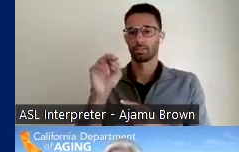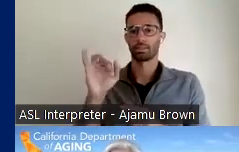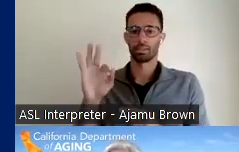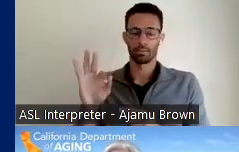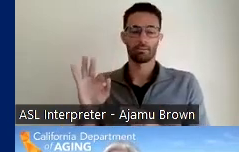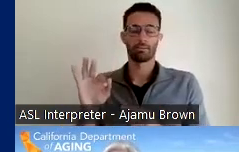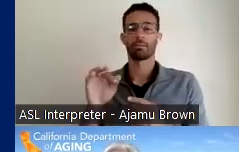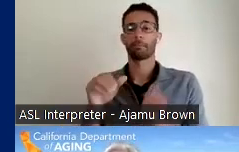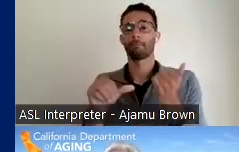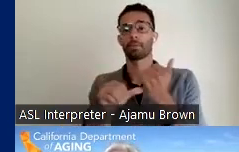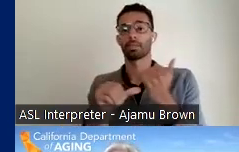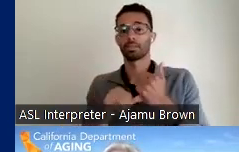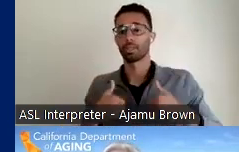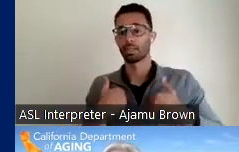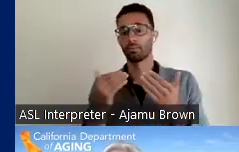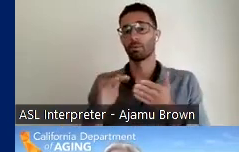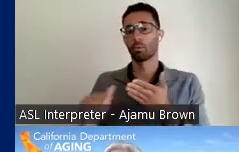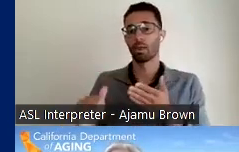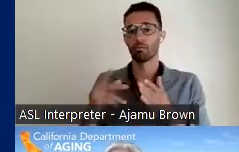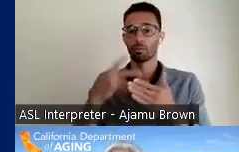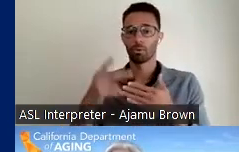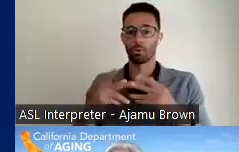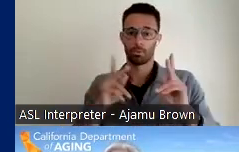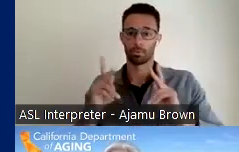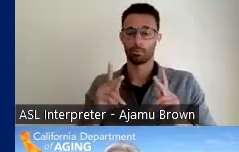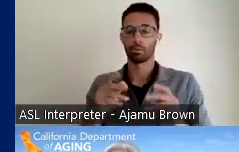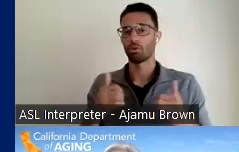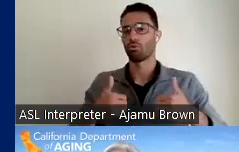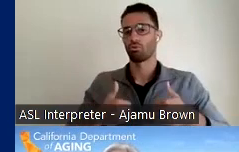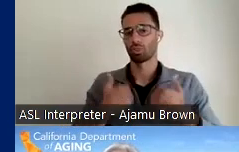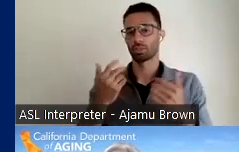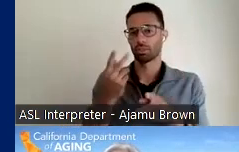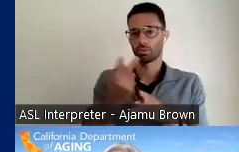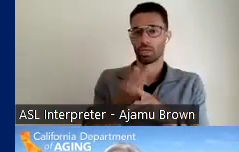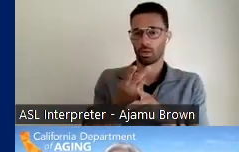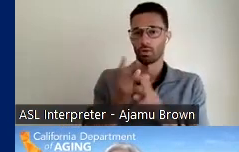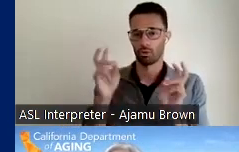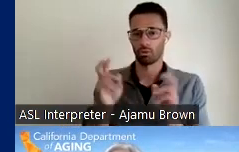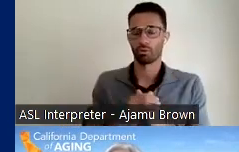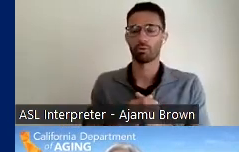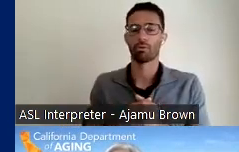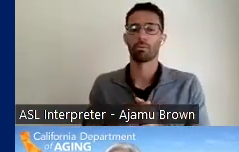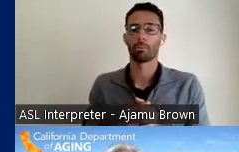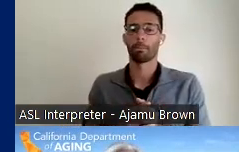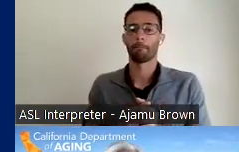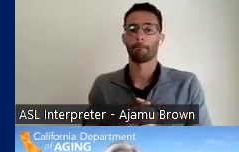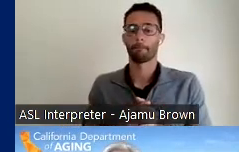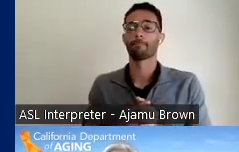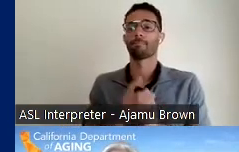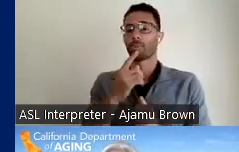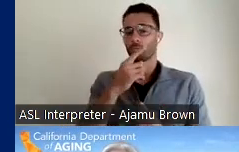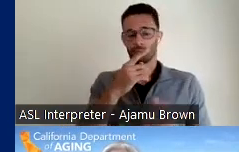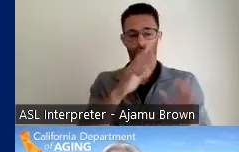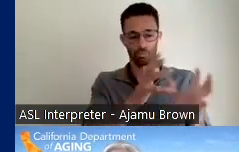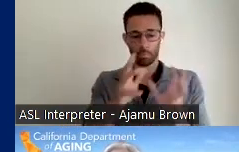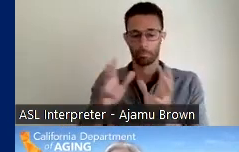assisted living waiver program people, otherwise known as residential care. Well, actually, those groups, the